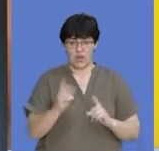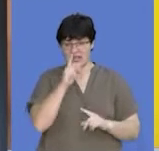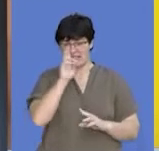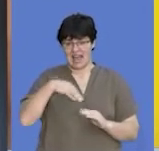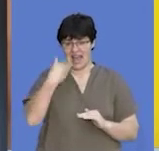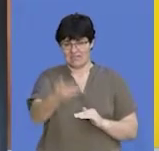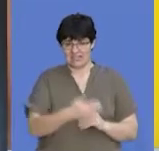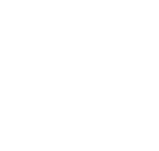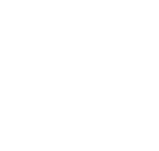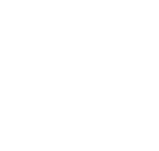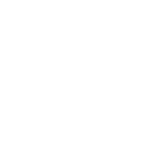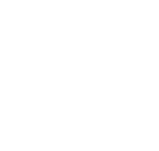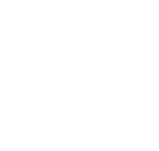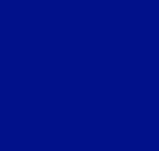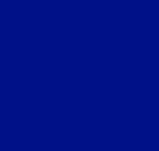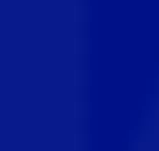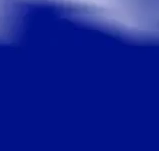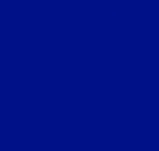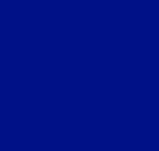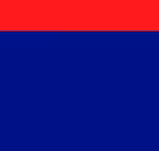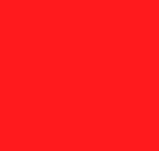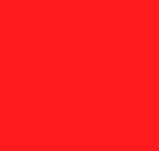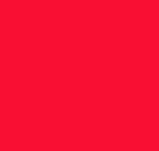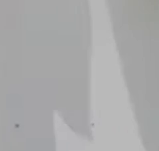straight after this.